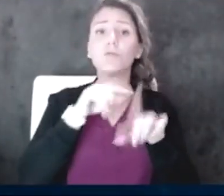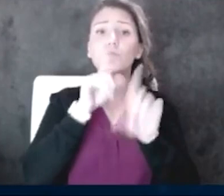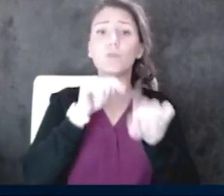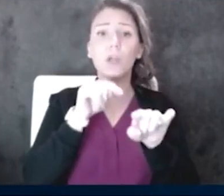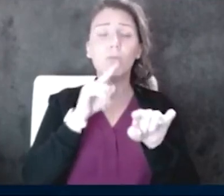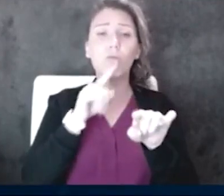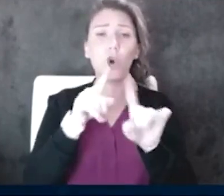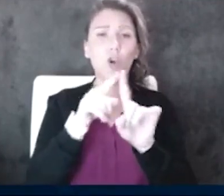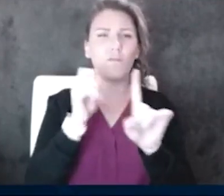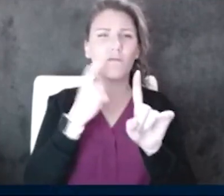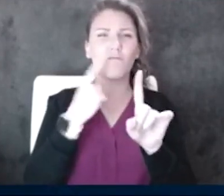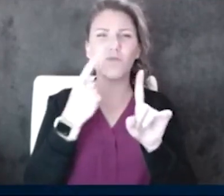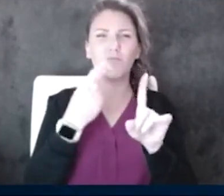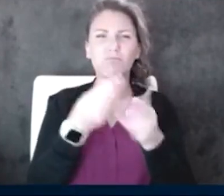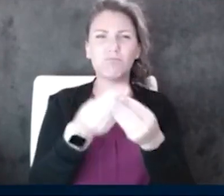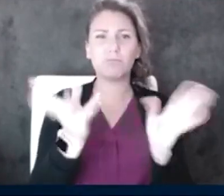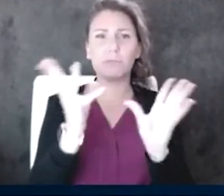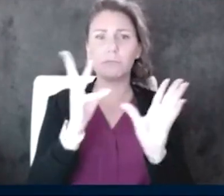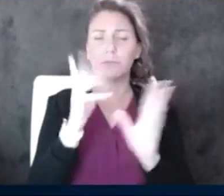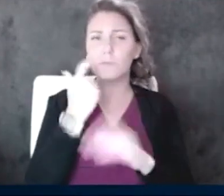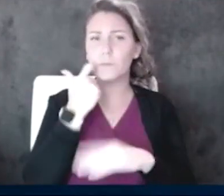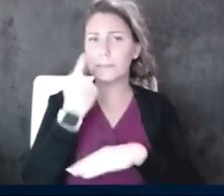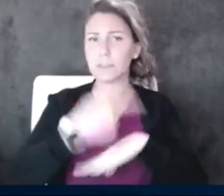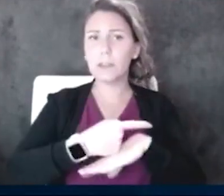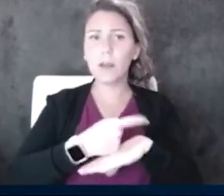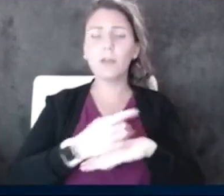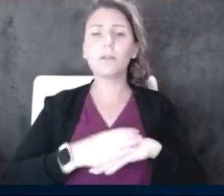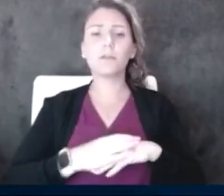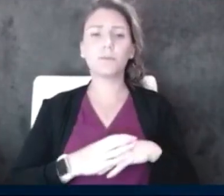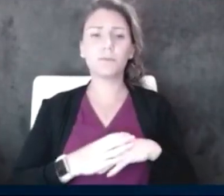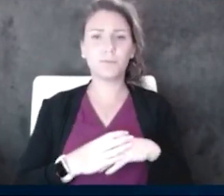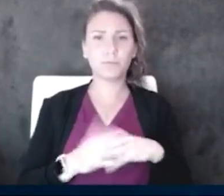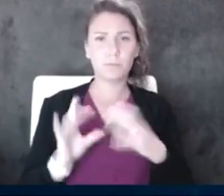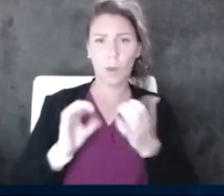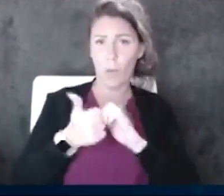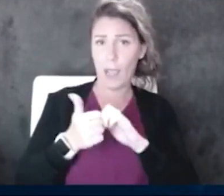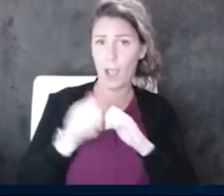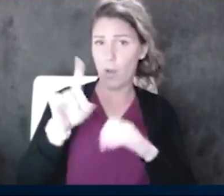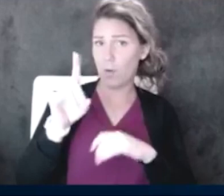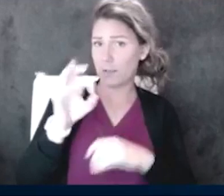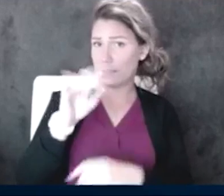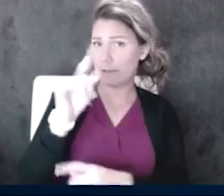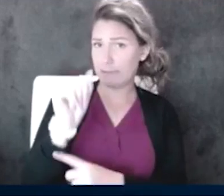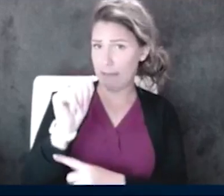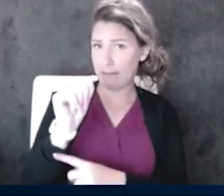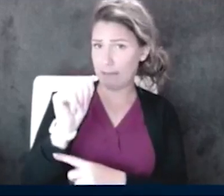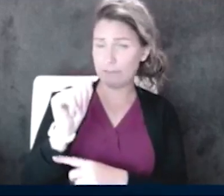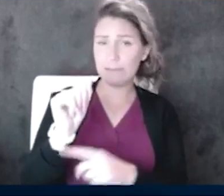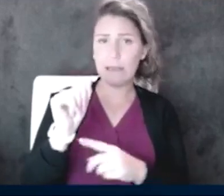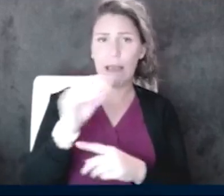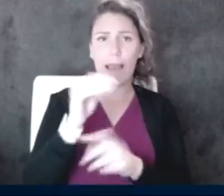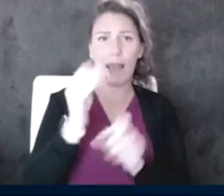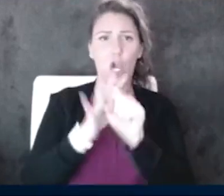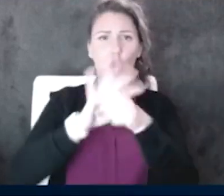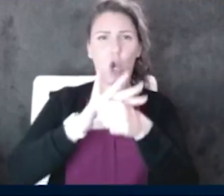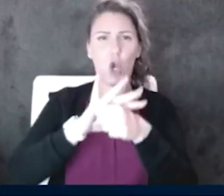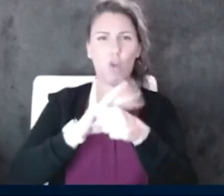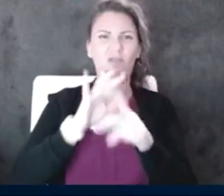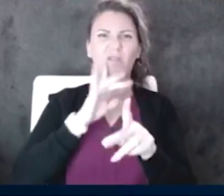couple of days, and it looked at how Delta variant and how the coronavirus works in general.